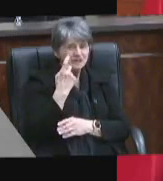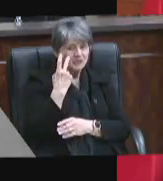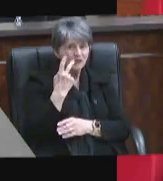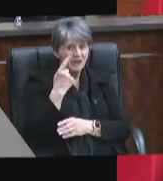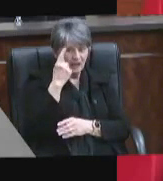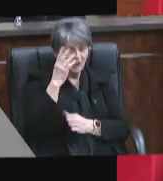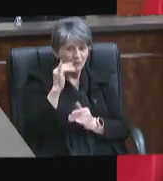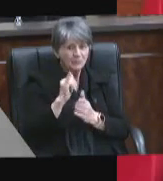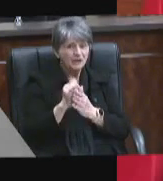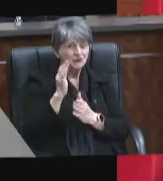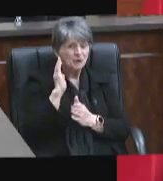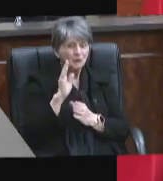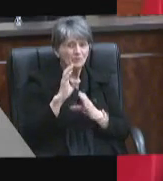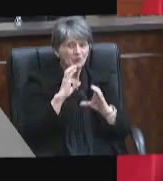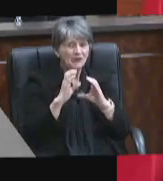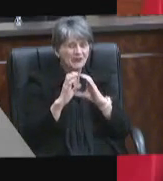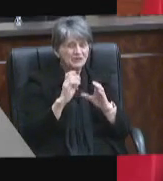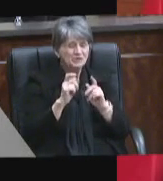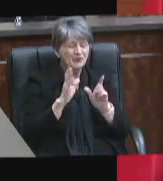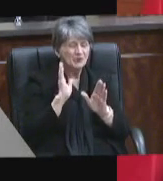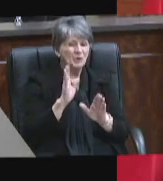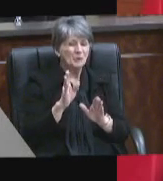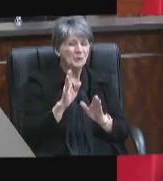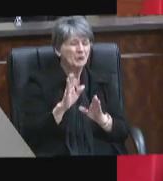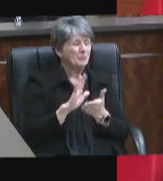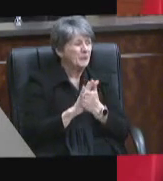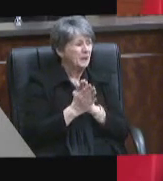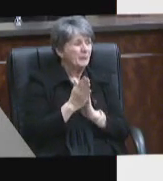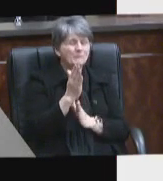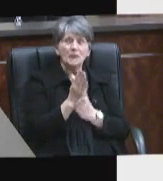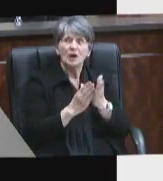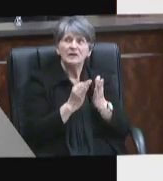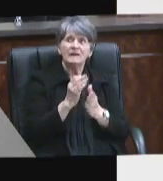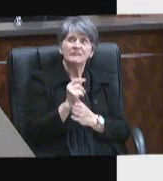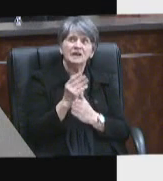add your voice to that. Mm-hmm. Good.